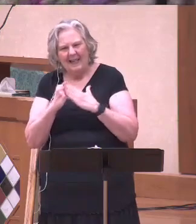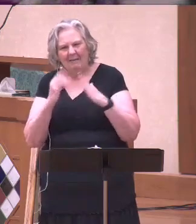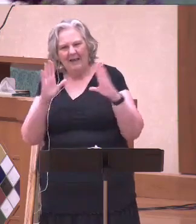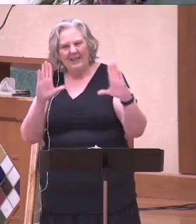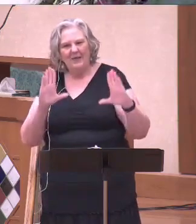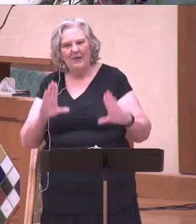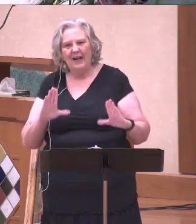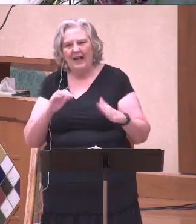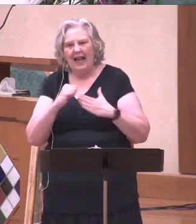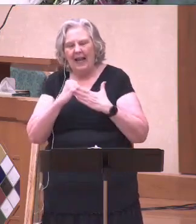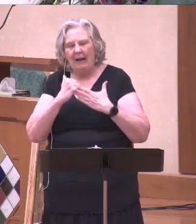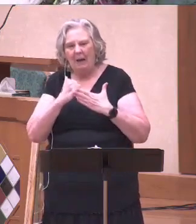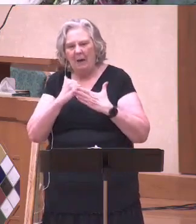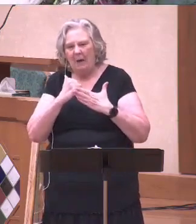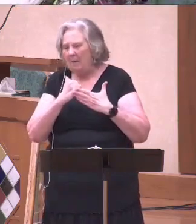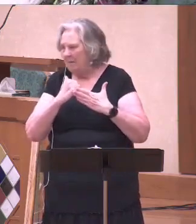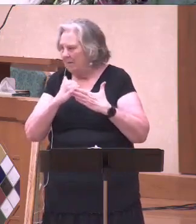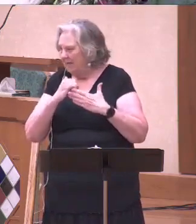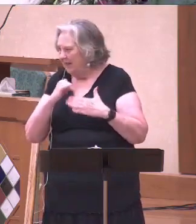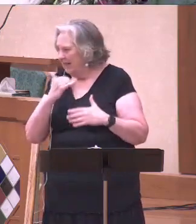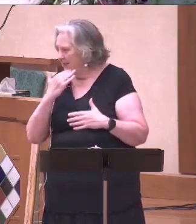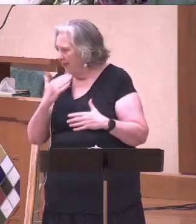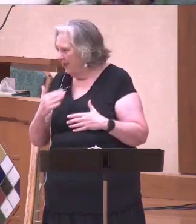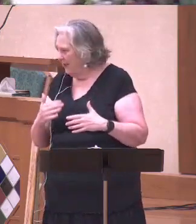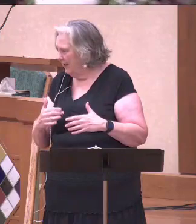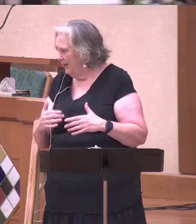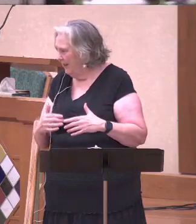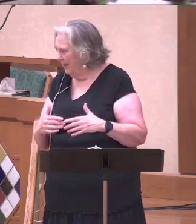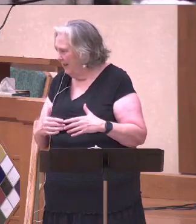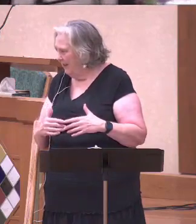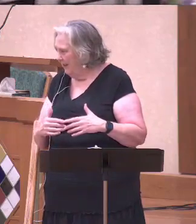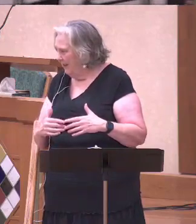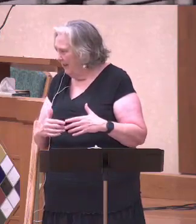And help along the way is always good.